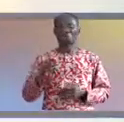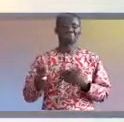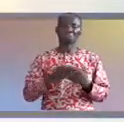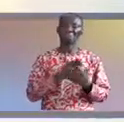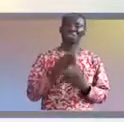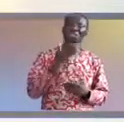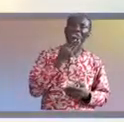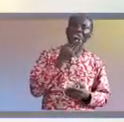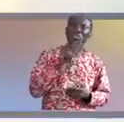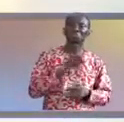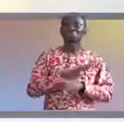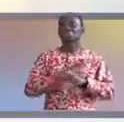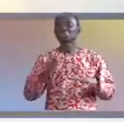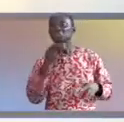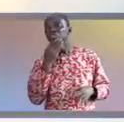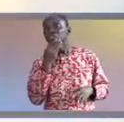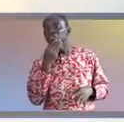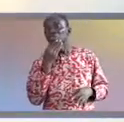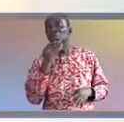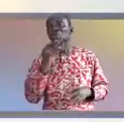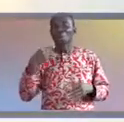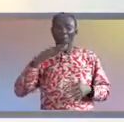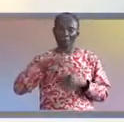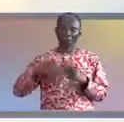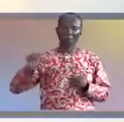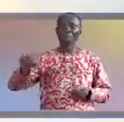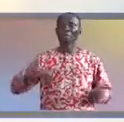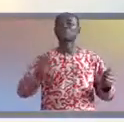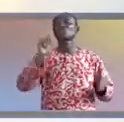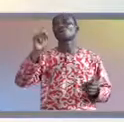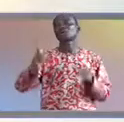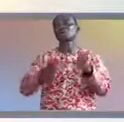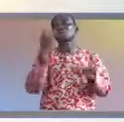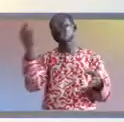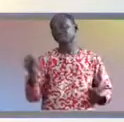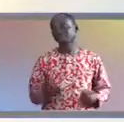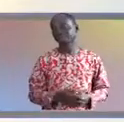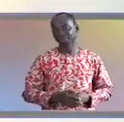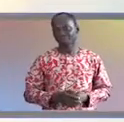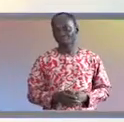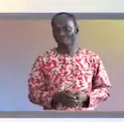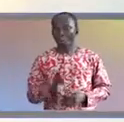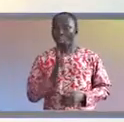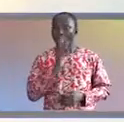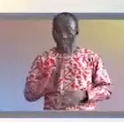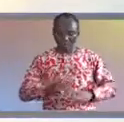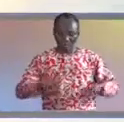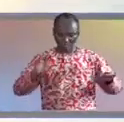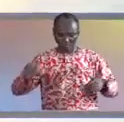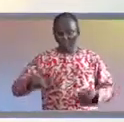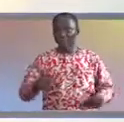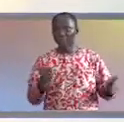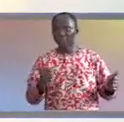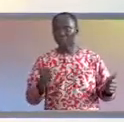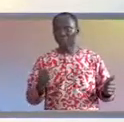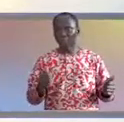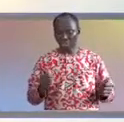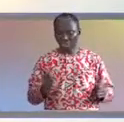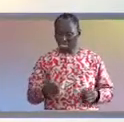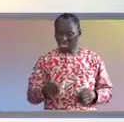Hela fo honhom ba ko na wo de bo ye nyina esu nsuo mu esu bo no eye honhom mu